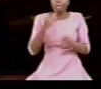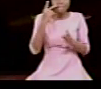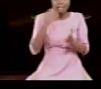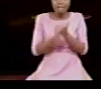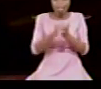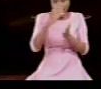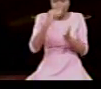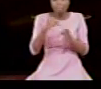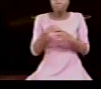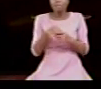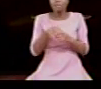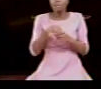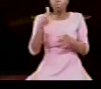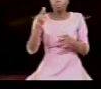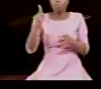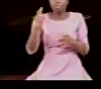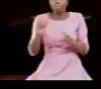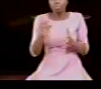21.